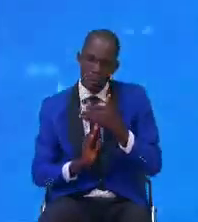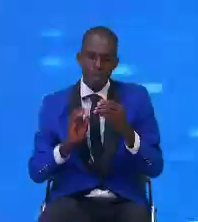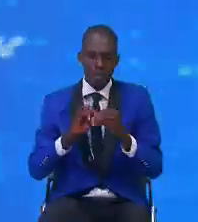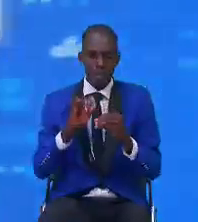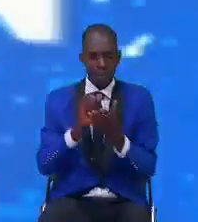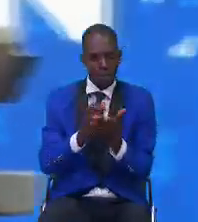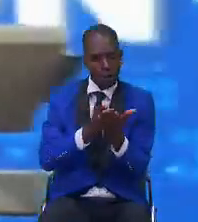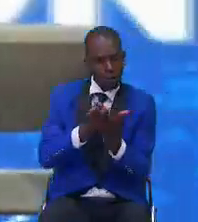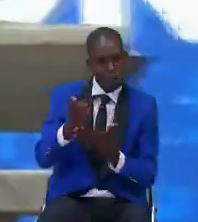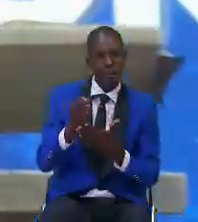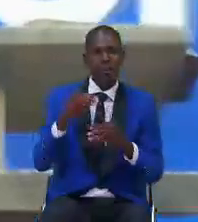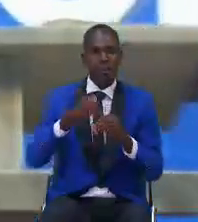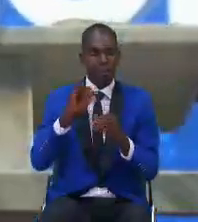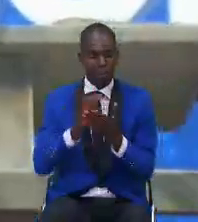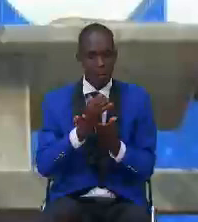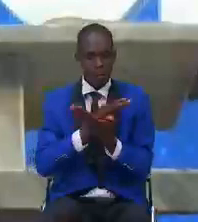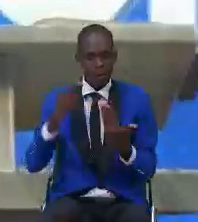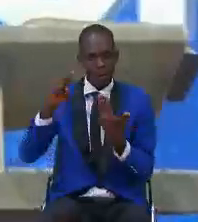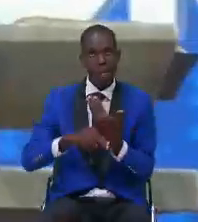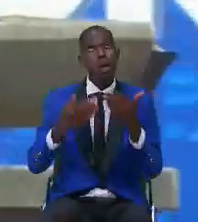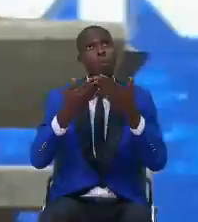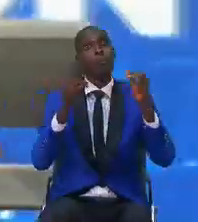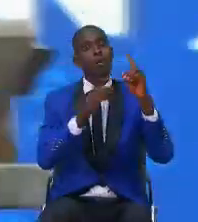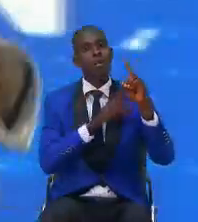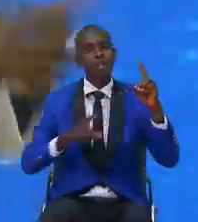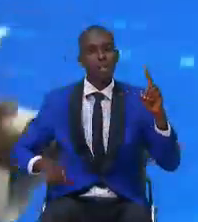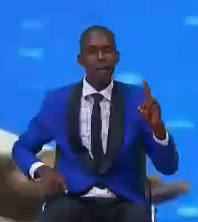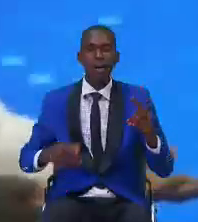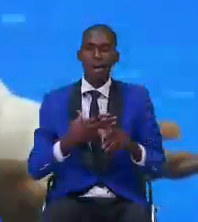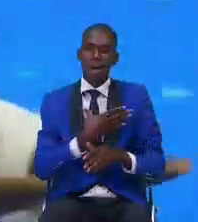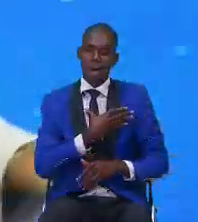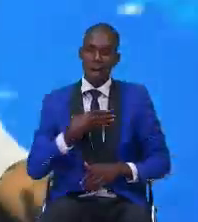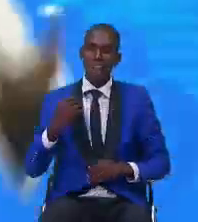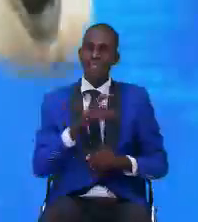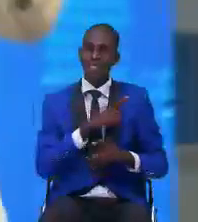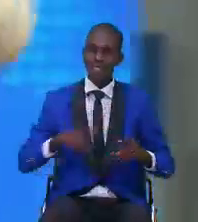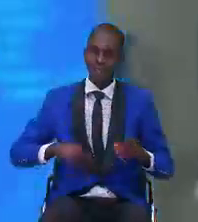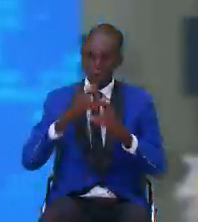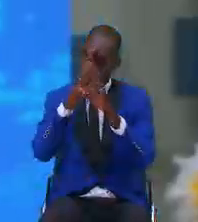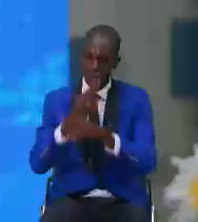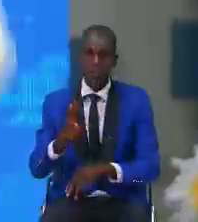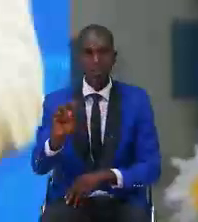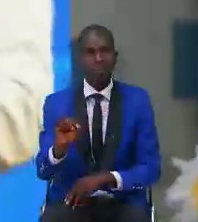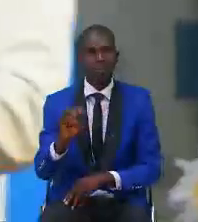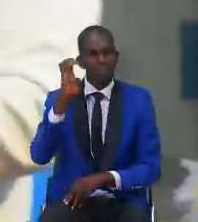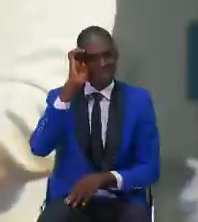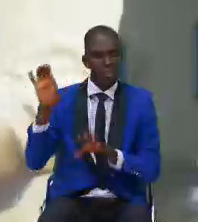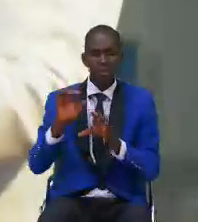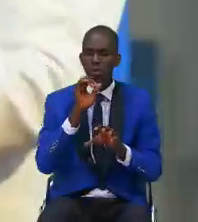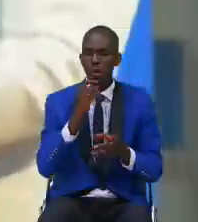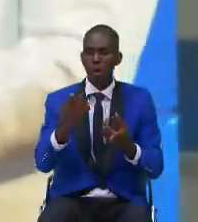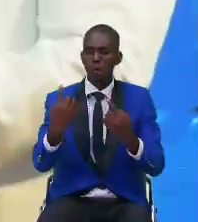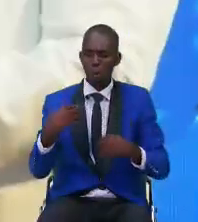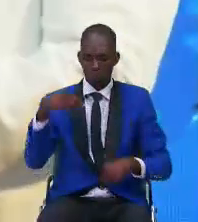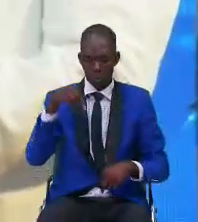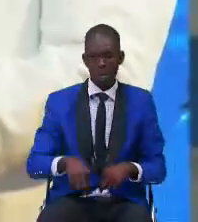that humility before the Lord, in that honesty before the Lord, in that holiness before the Lord, and then the Lord honored him. He